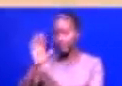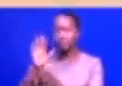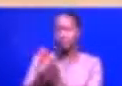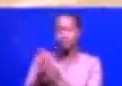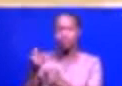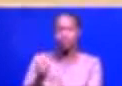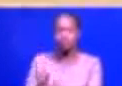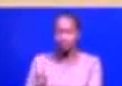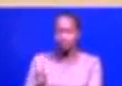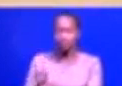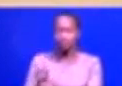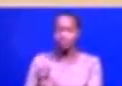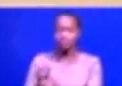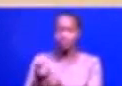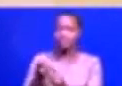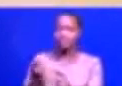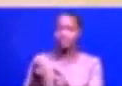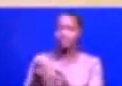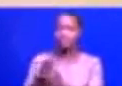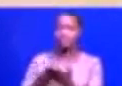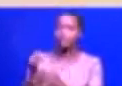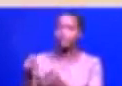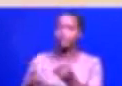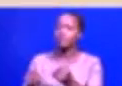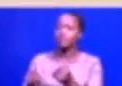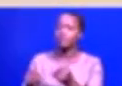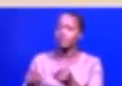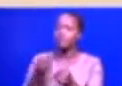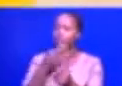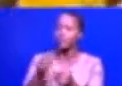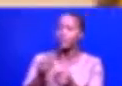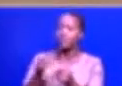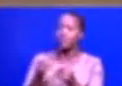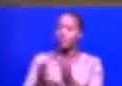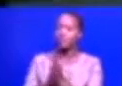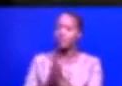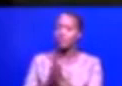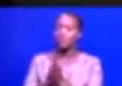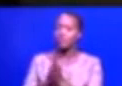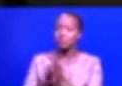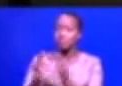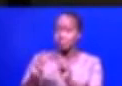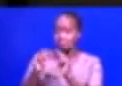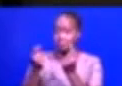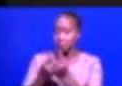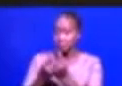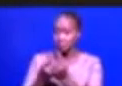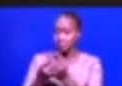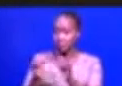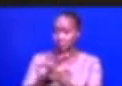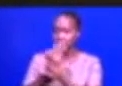pulled. From the semifinals of this men premier, there was no team that had been given a